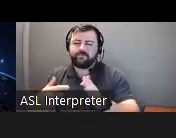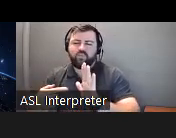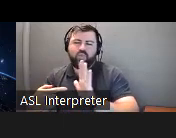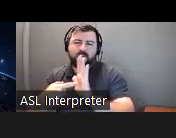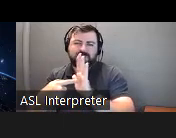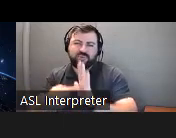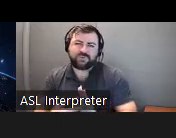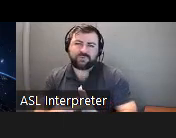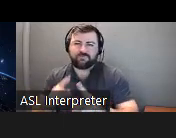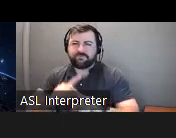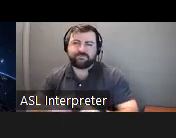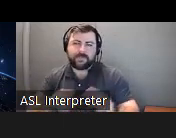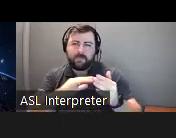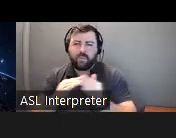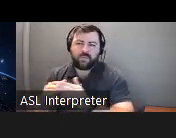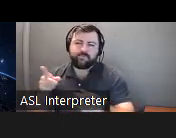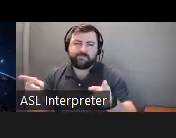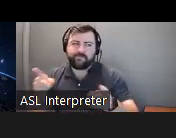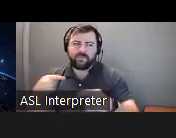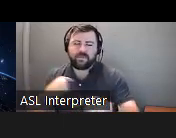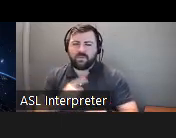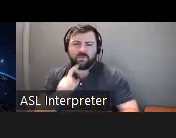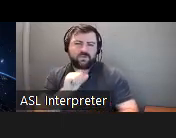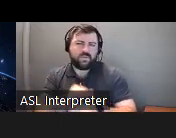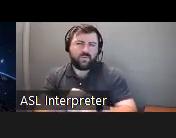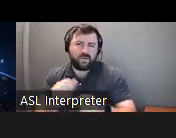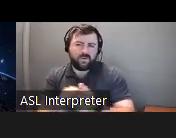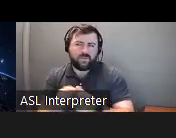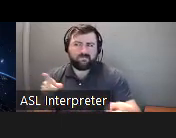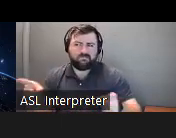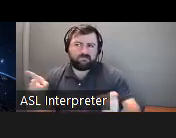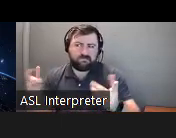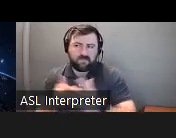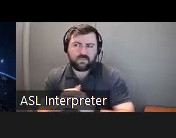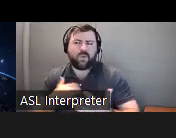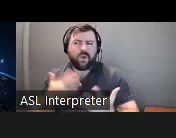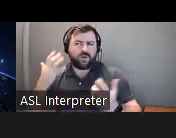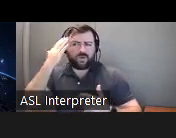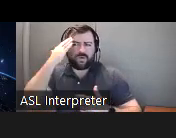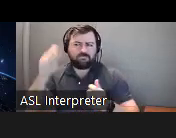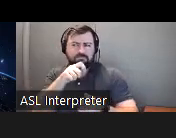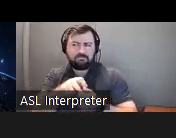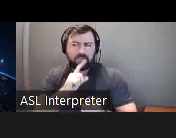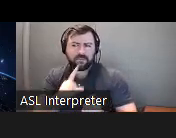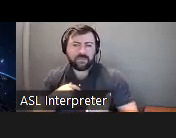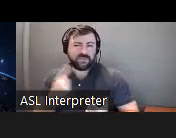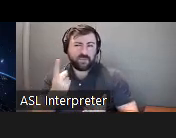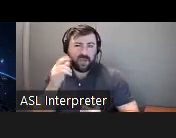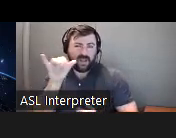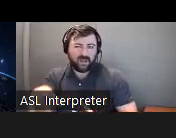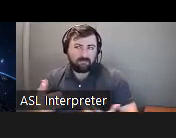representations of communities that we're supposed to be working with. So I just want to know if there's someone like